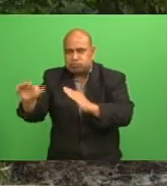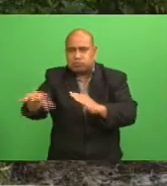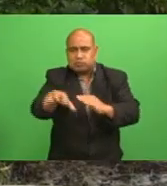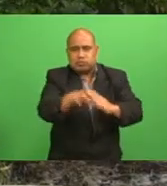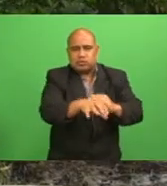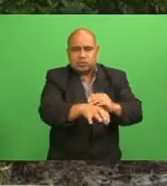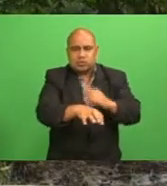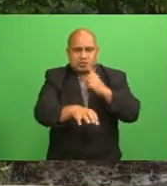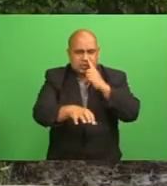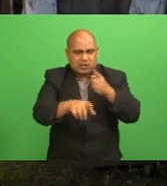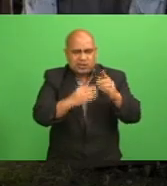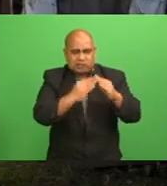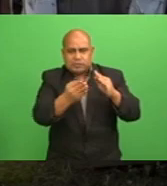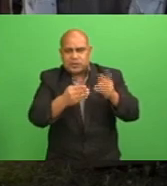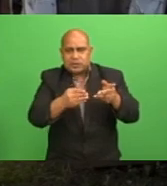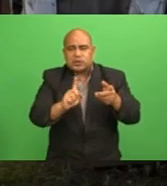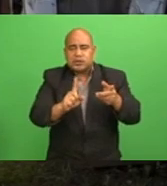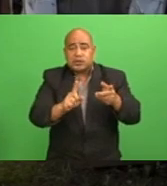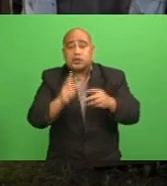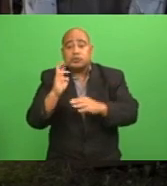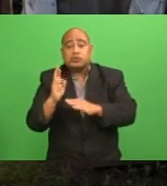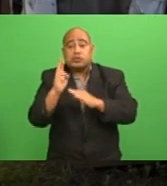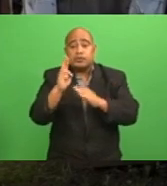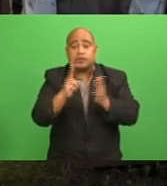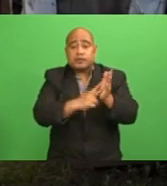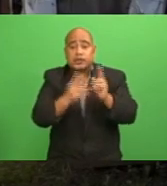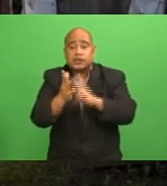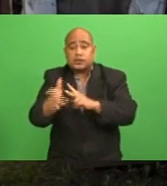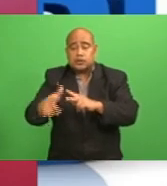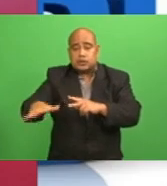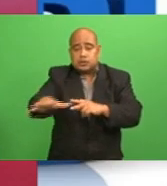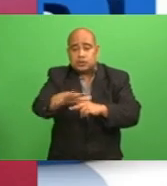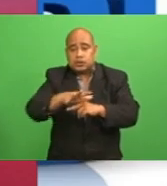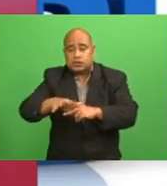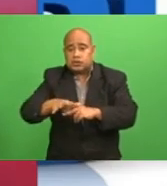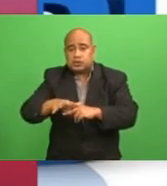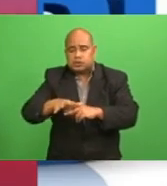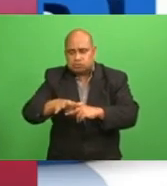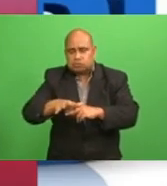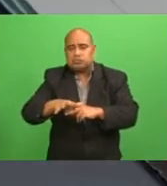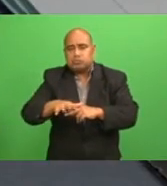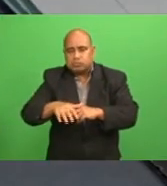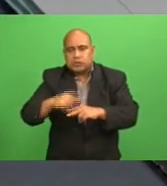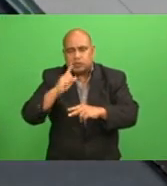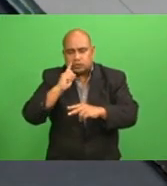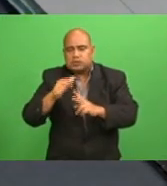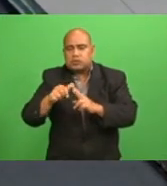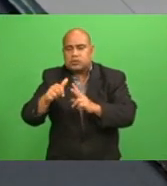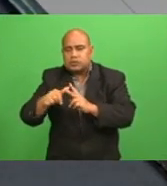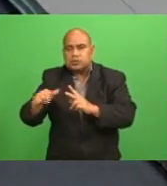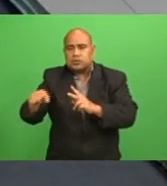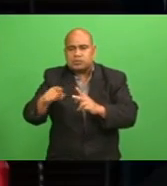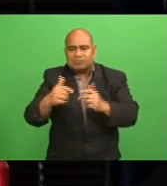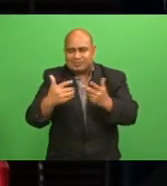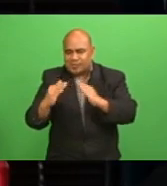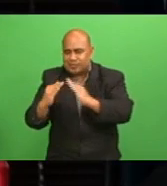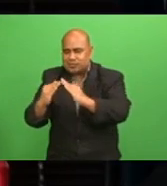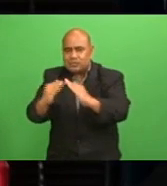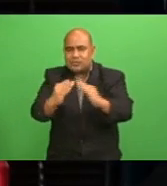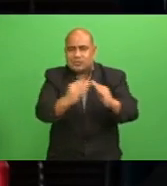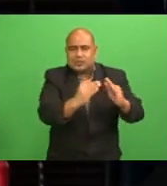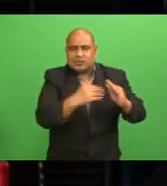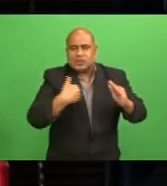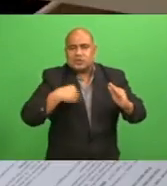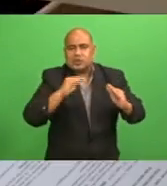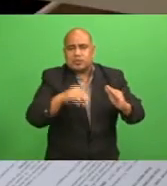just in rural areas, but those who are just living outside of Suva, outside of Lautoka. The Ministry of Economy has received